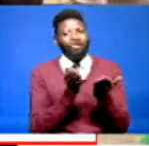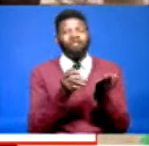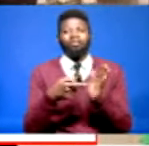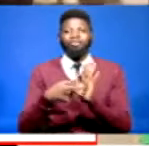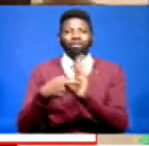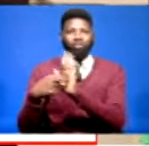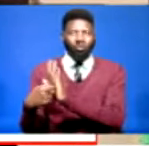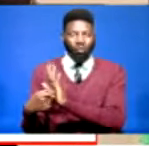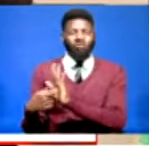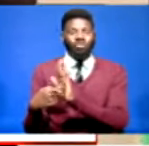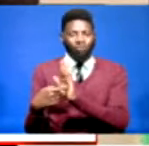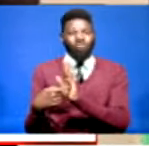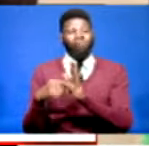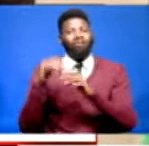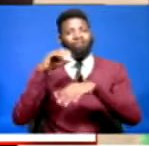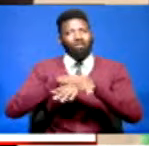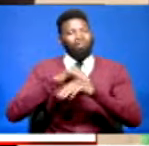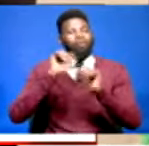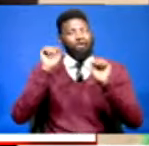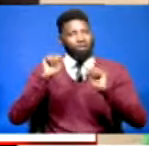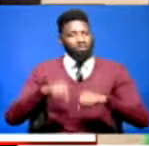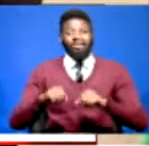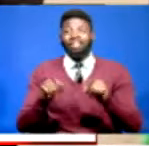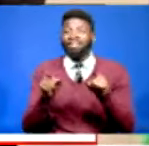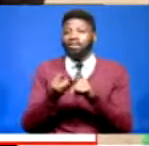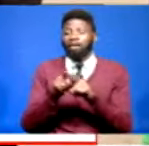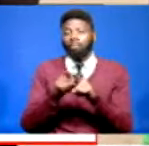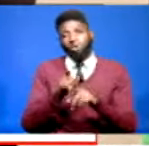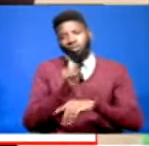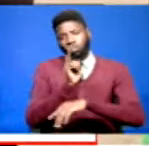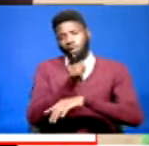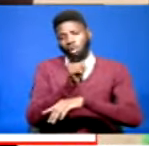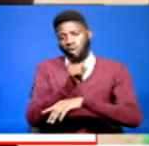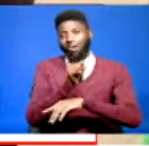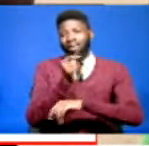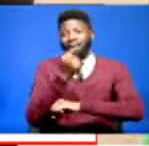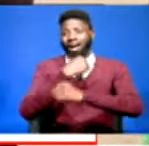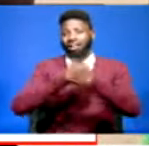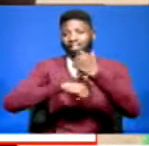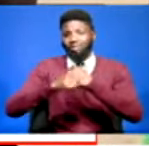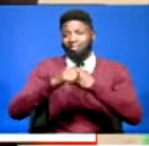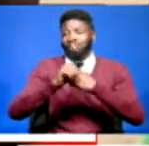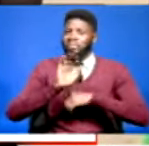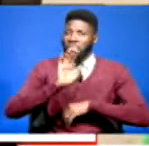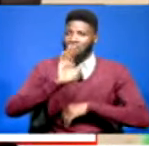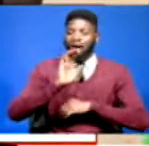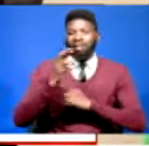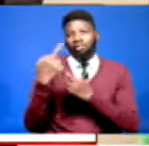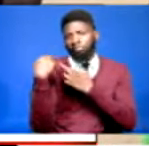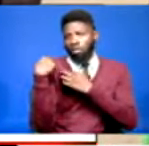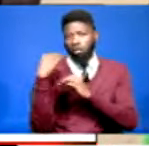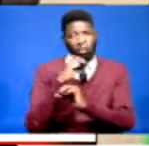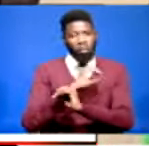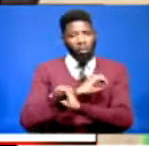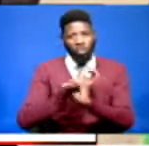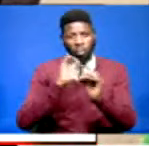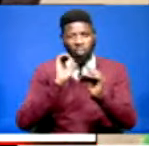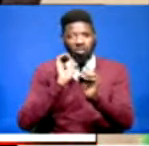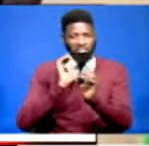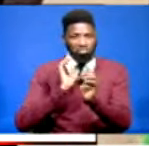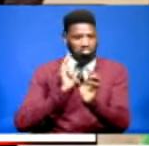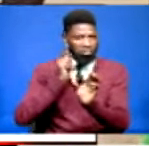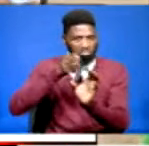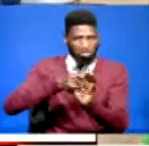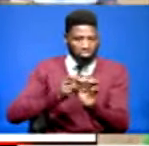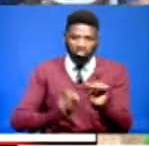cautioned against engaging in activities that are not within their jurisdiction, such as engaging themselves in